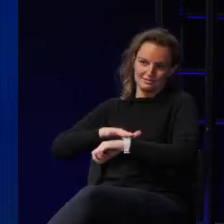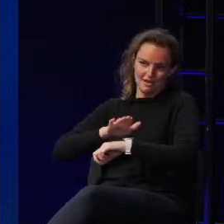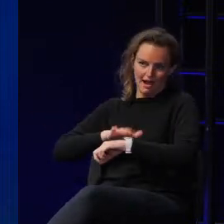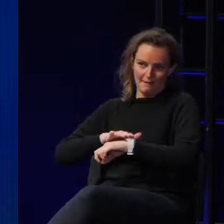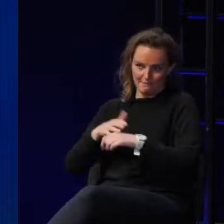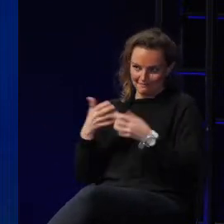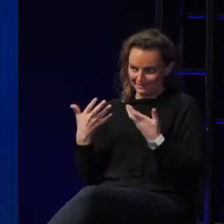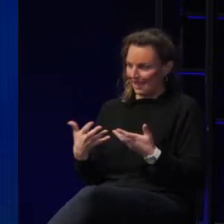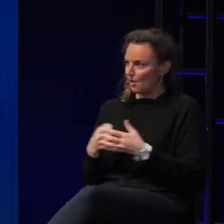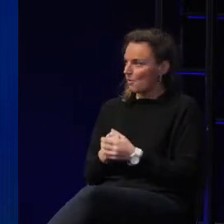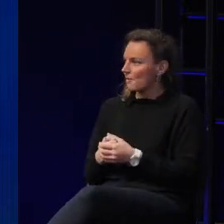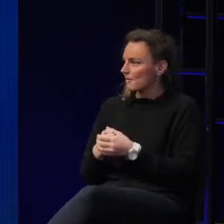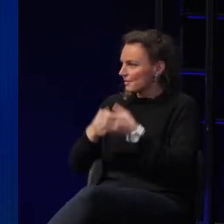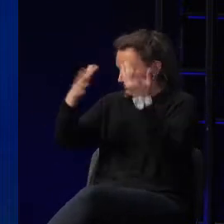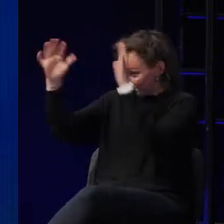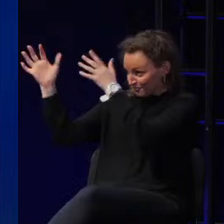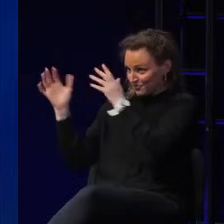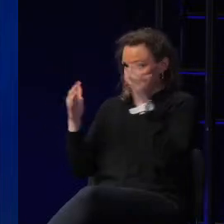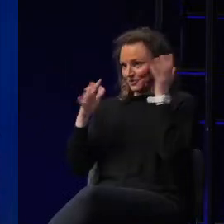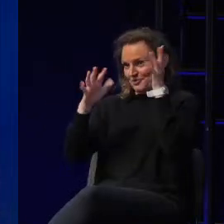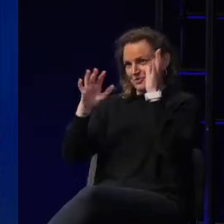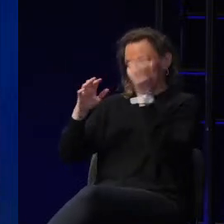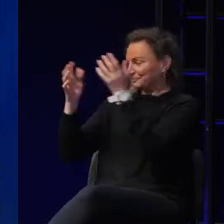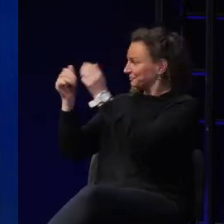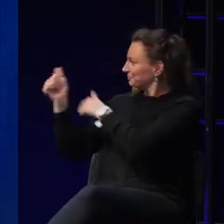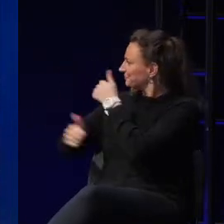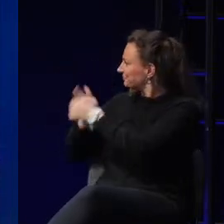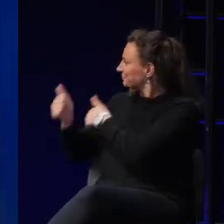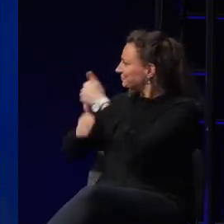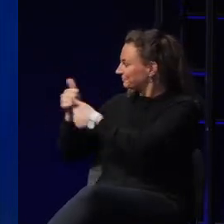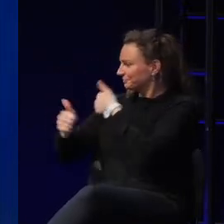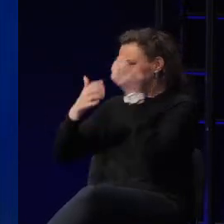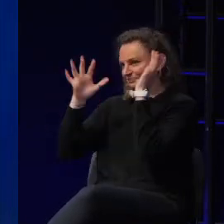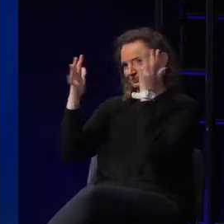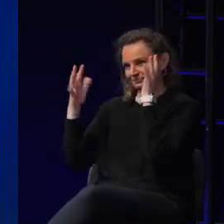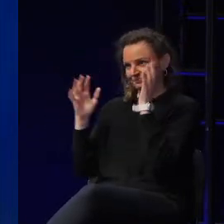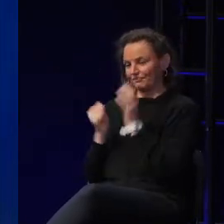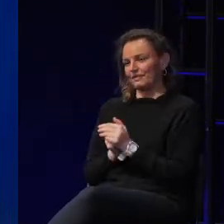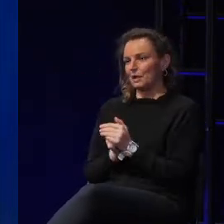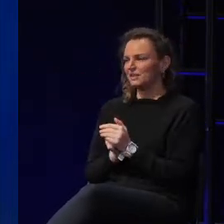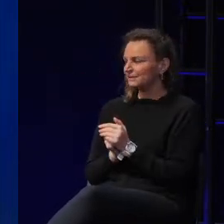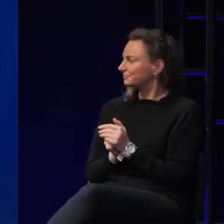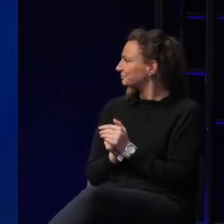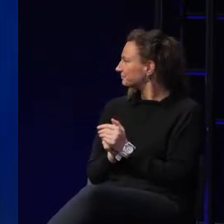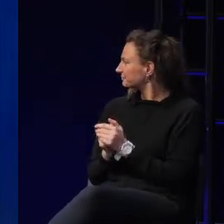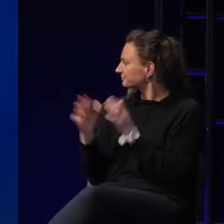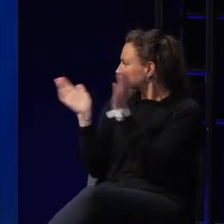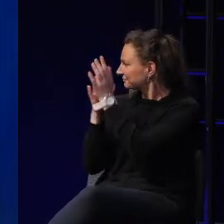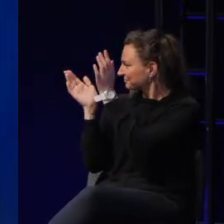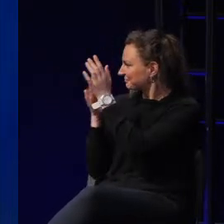Can we have a big round of applause for Nicola, Sean, Barry, and Catherine?